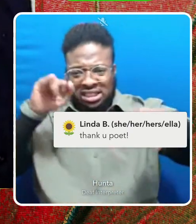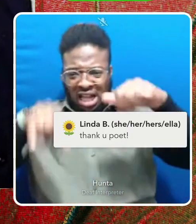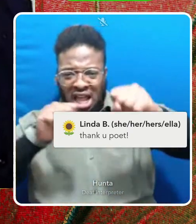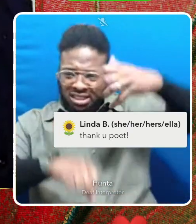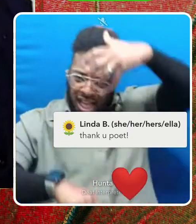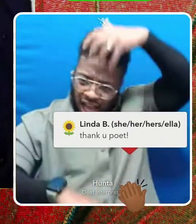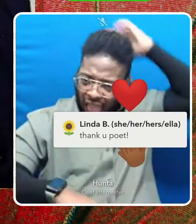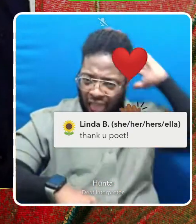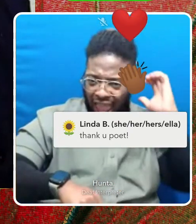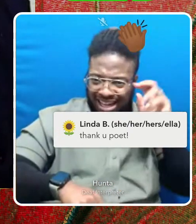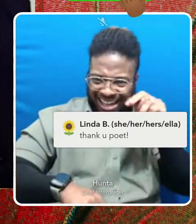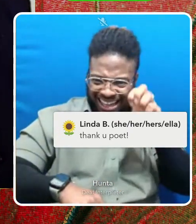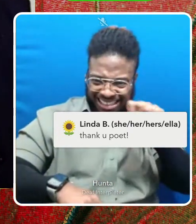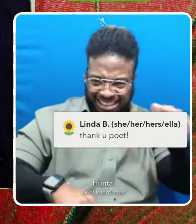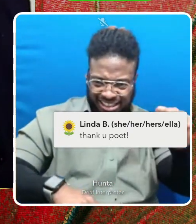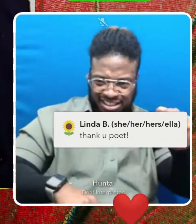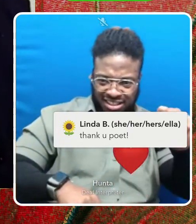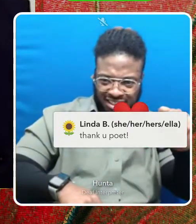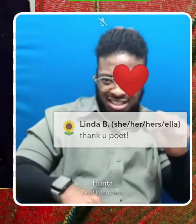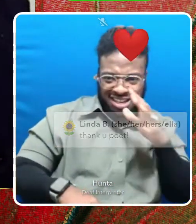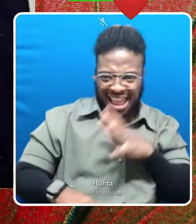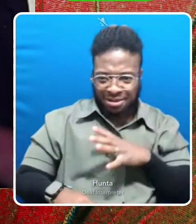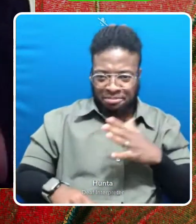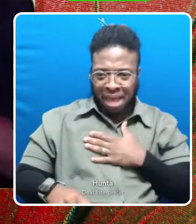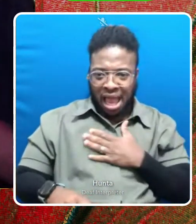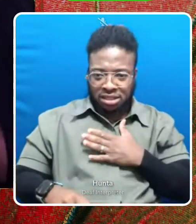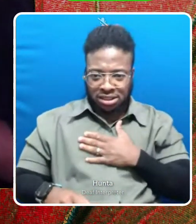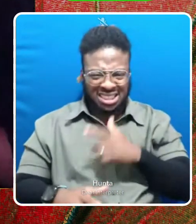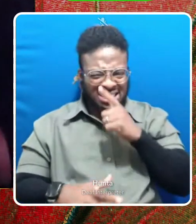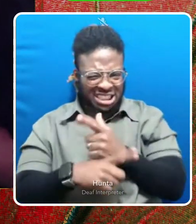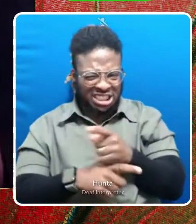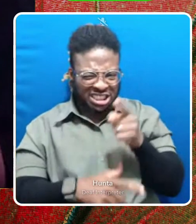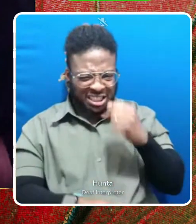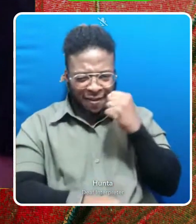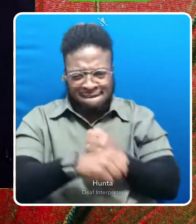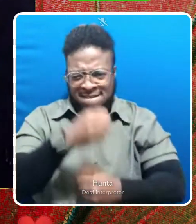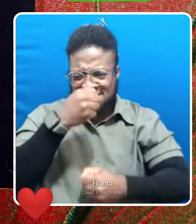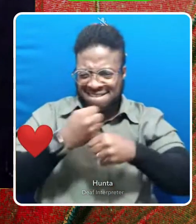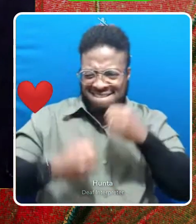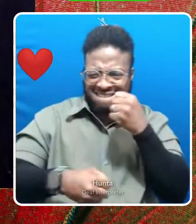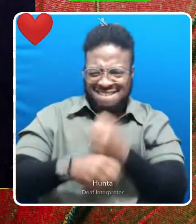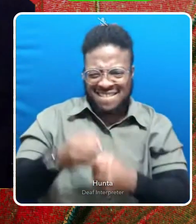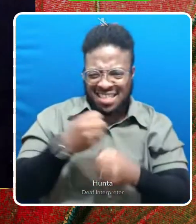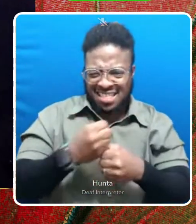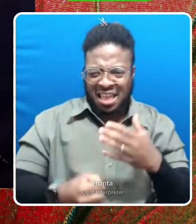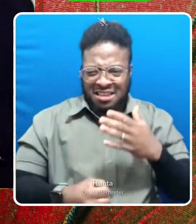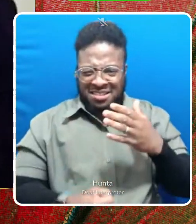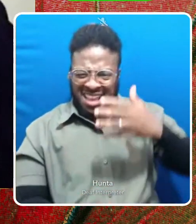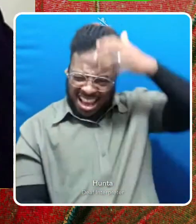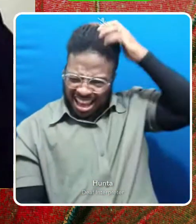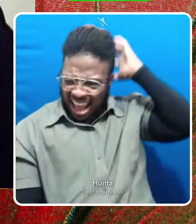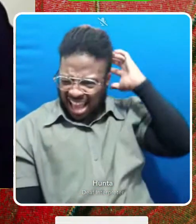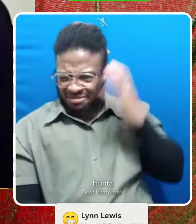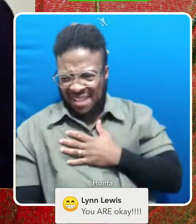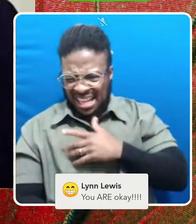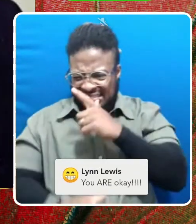lioness, that's my sis. Yes, yes, lioness, that's my sis. She pushed me up my comfort Thank